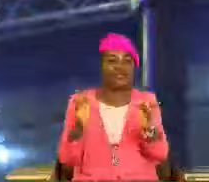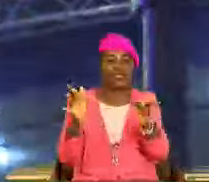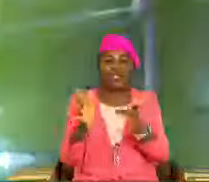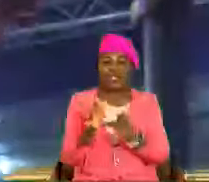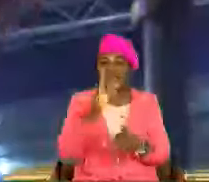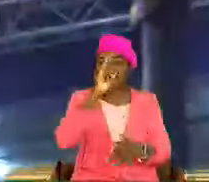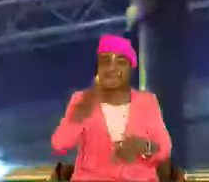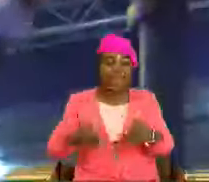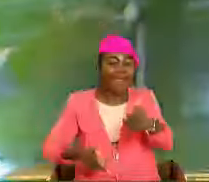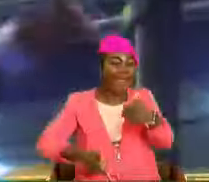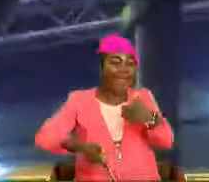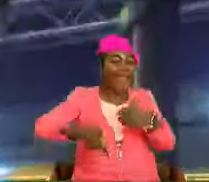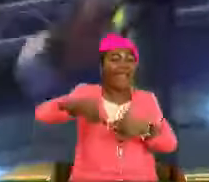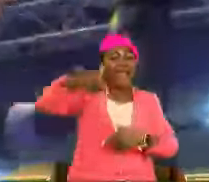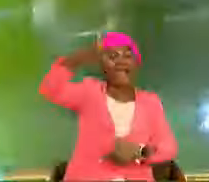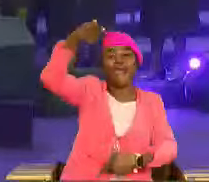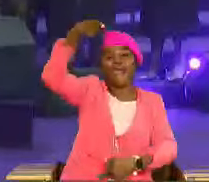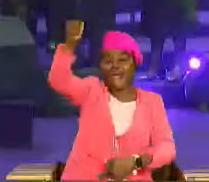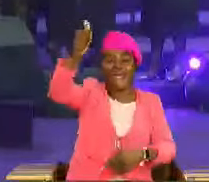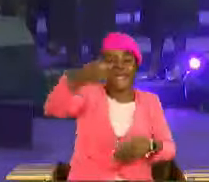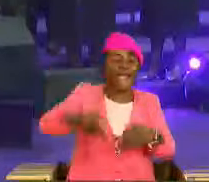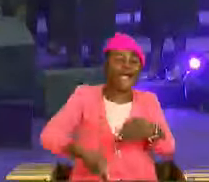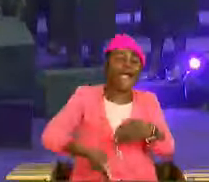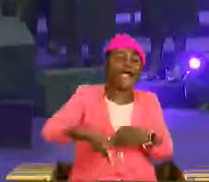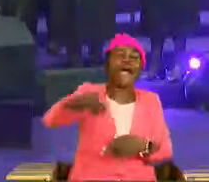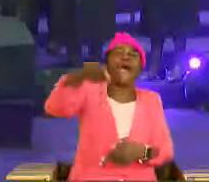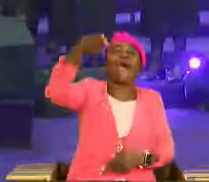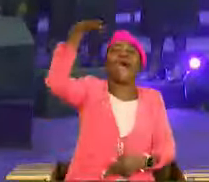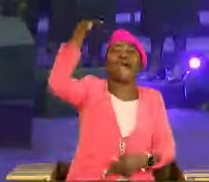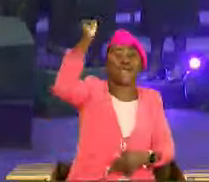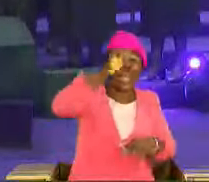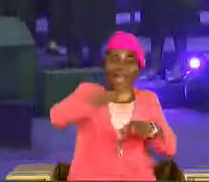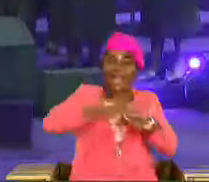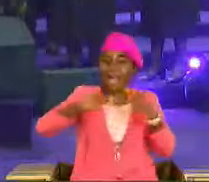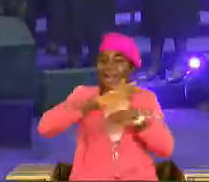the Jesus the